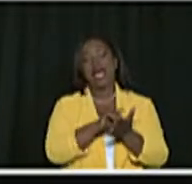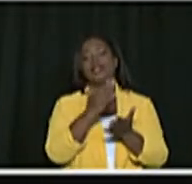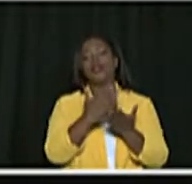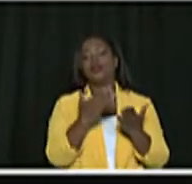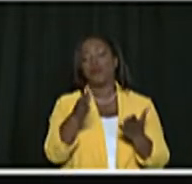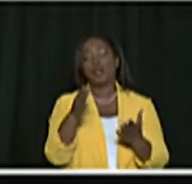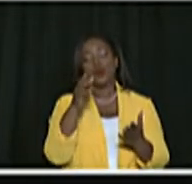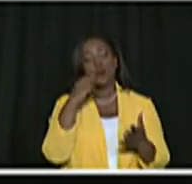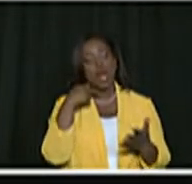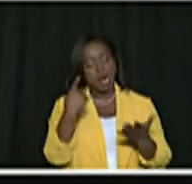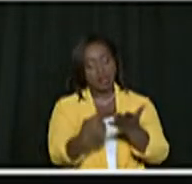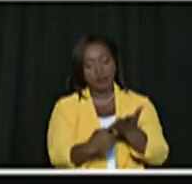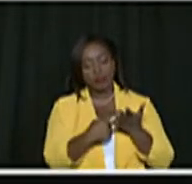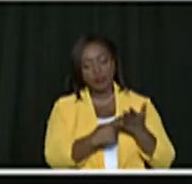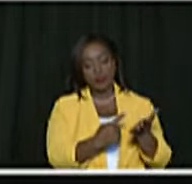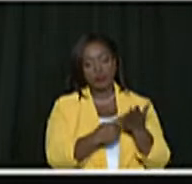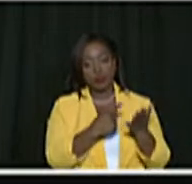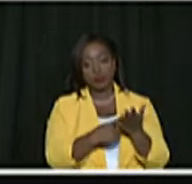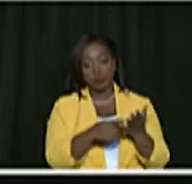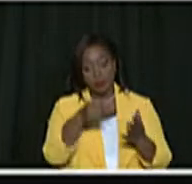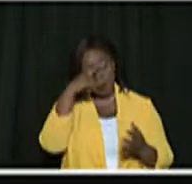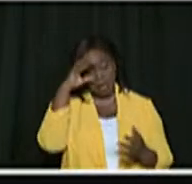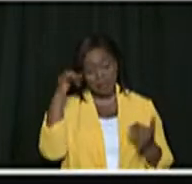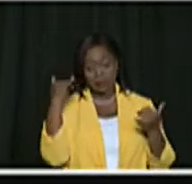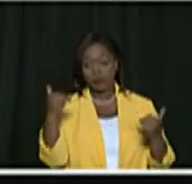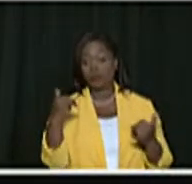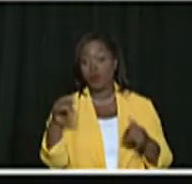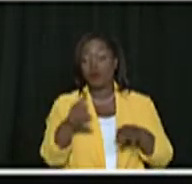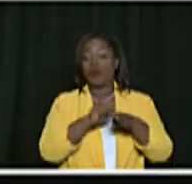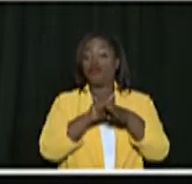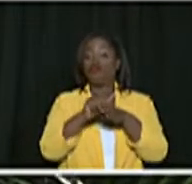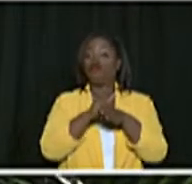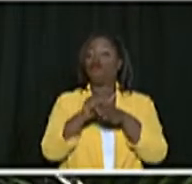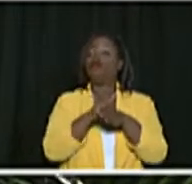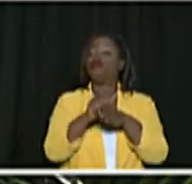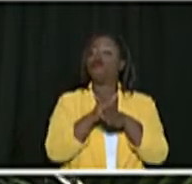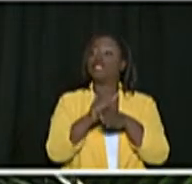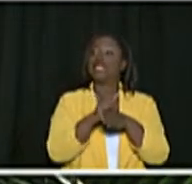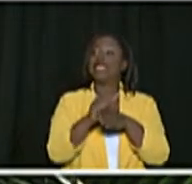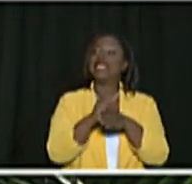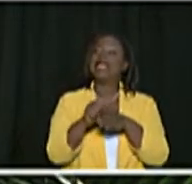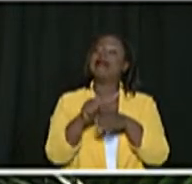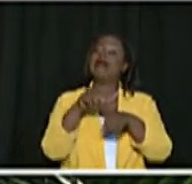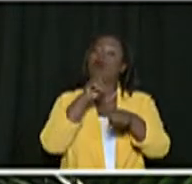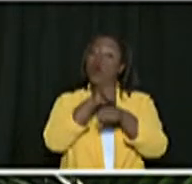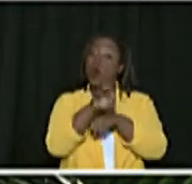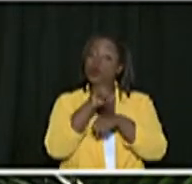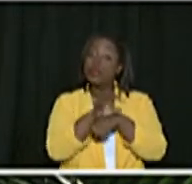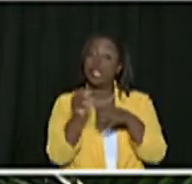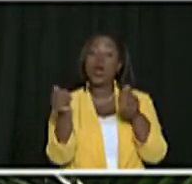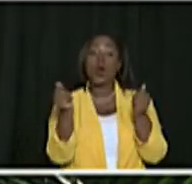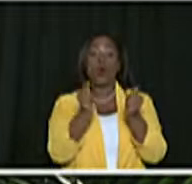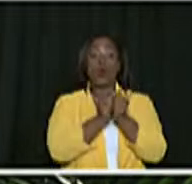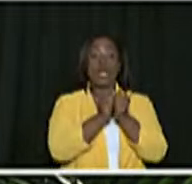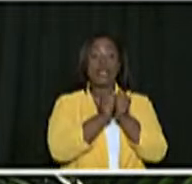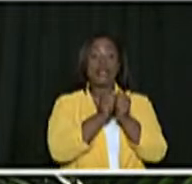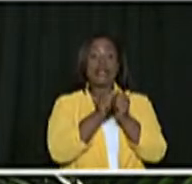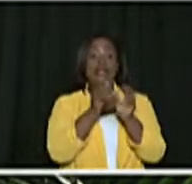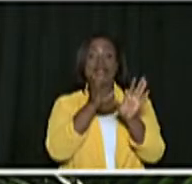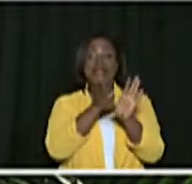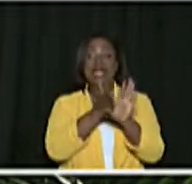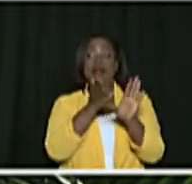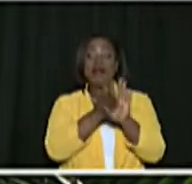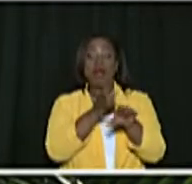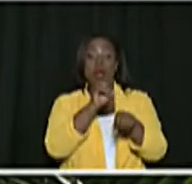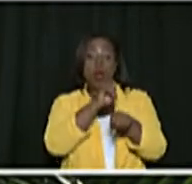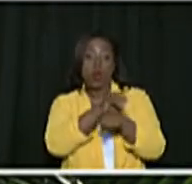we're training guidance counselors with the Psychiatric Association or Psychiatric Council. Forgive me for slipping up on the